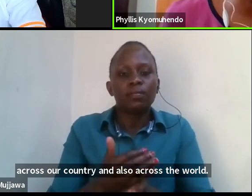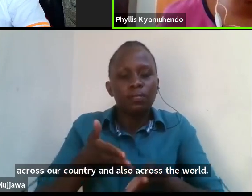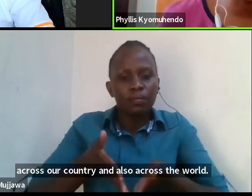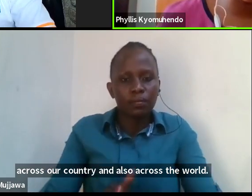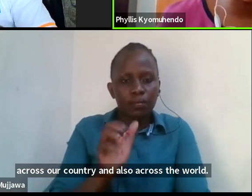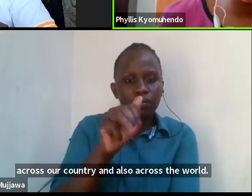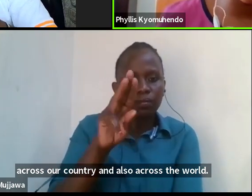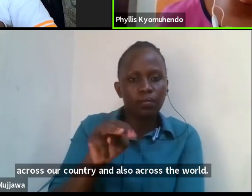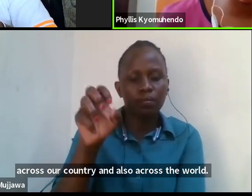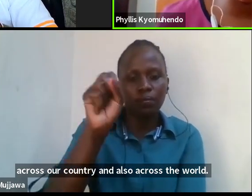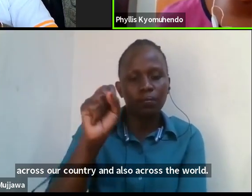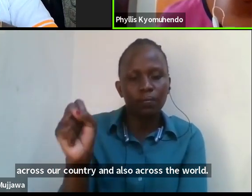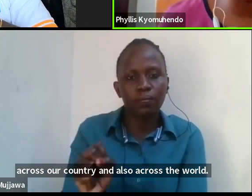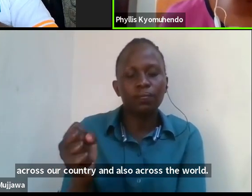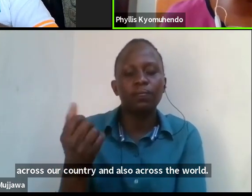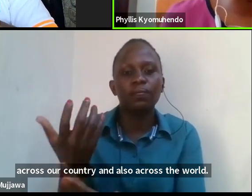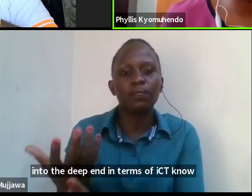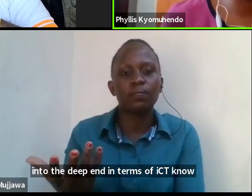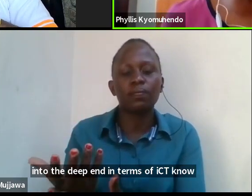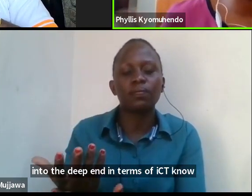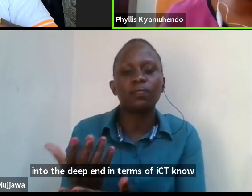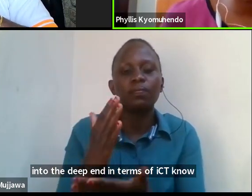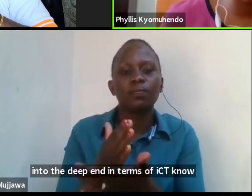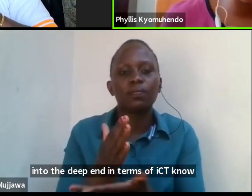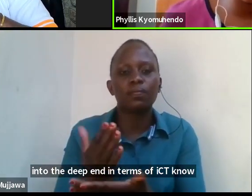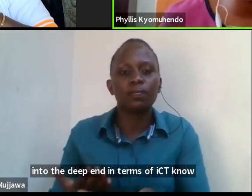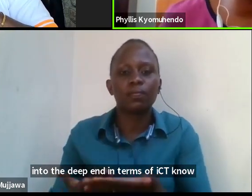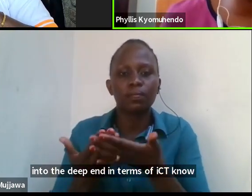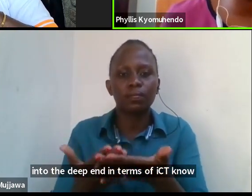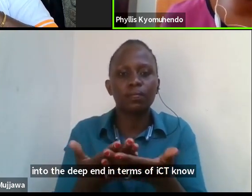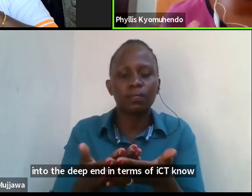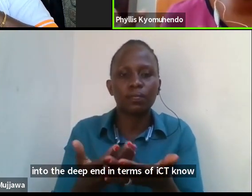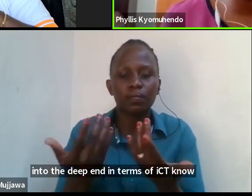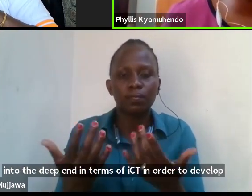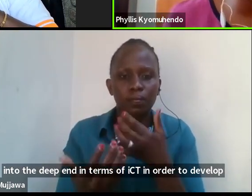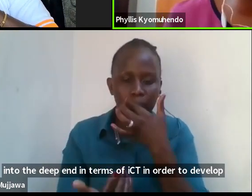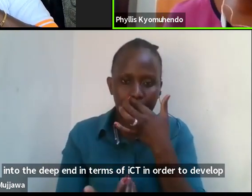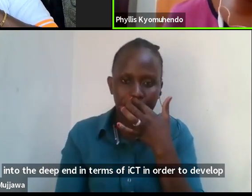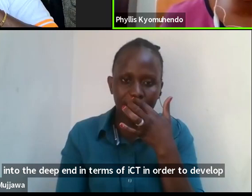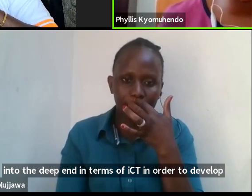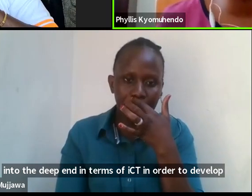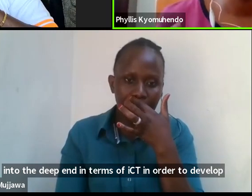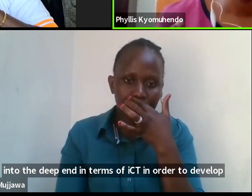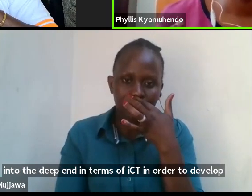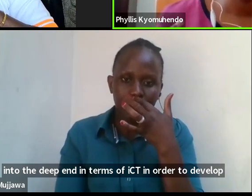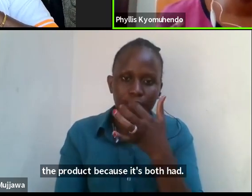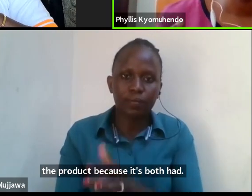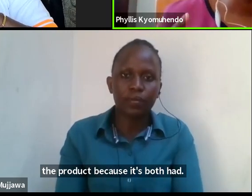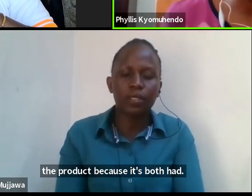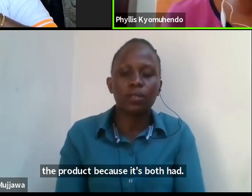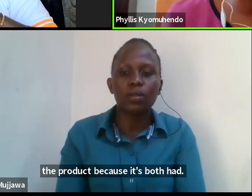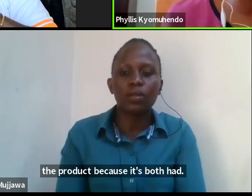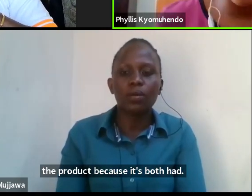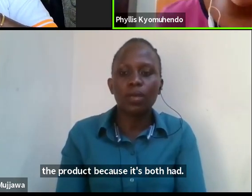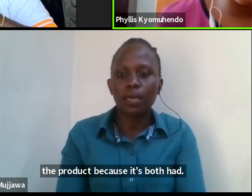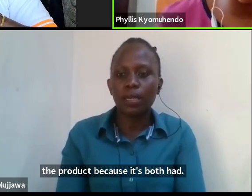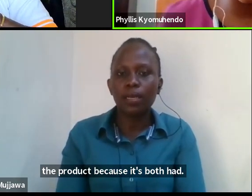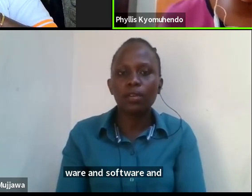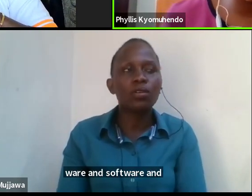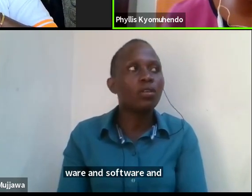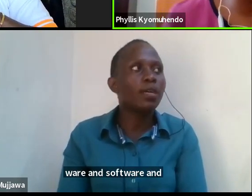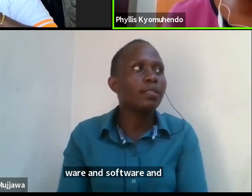into the deep end in terms of ICT in order to develop the product, because it's both hardware and software. And we had to